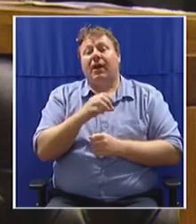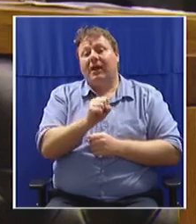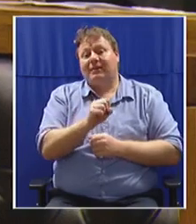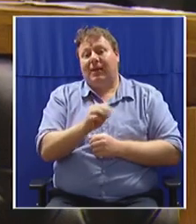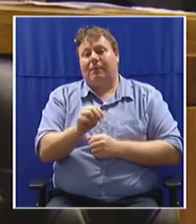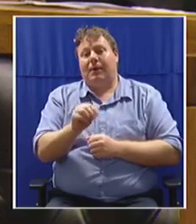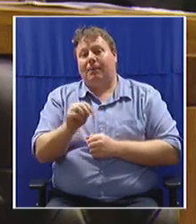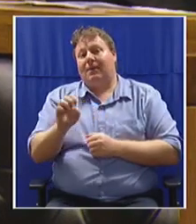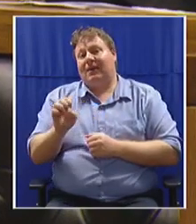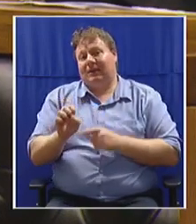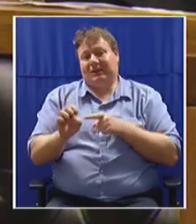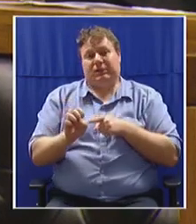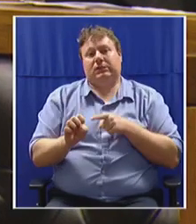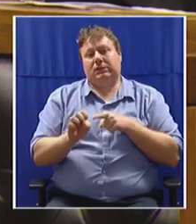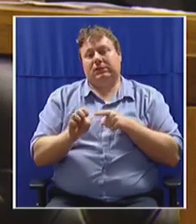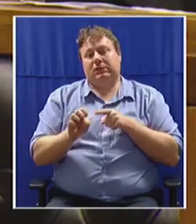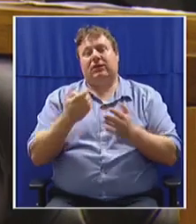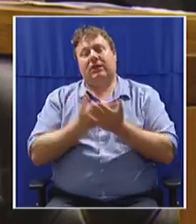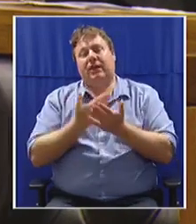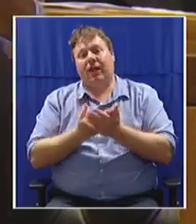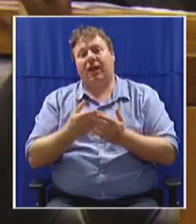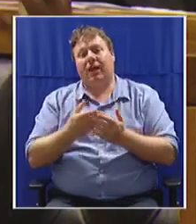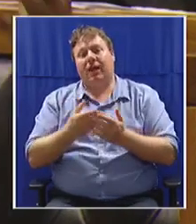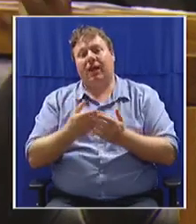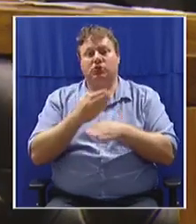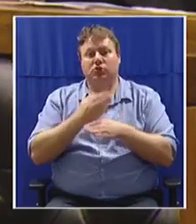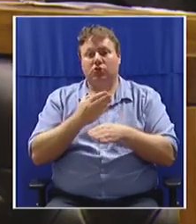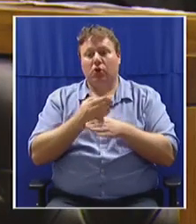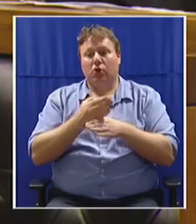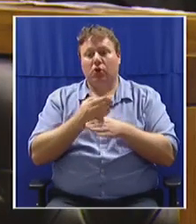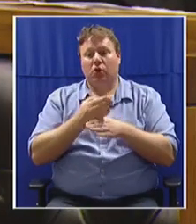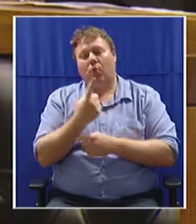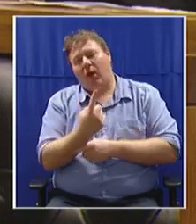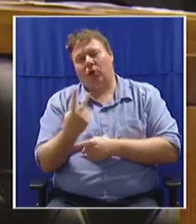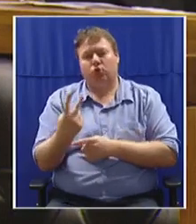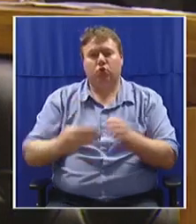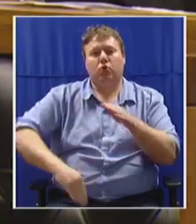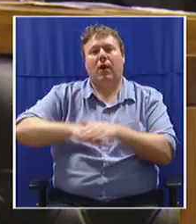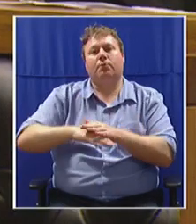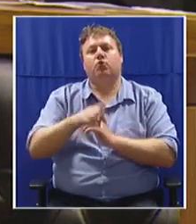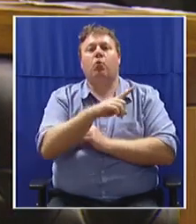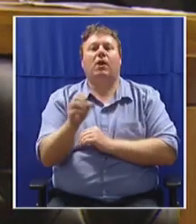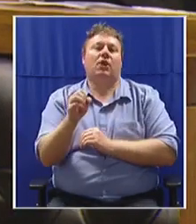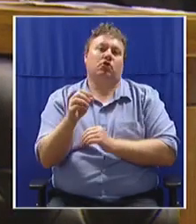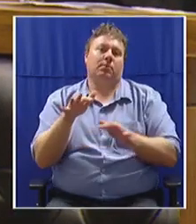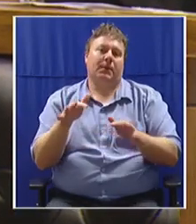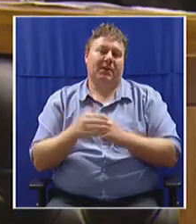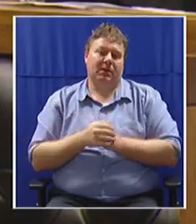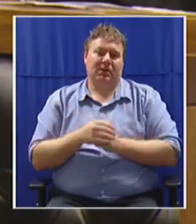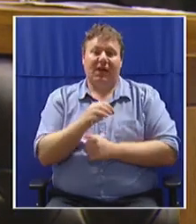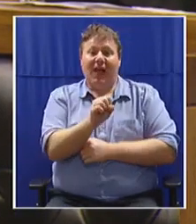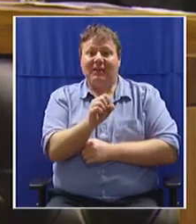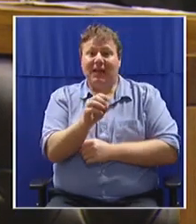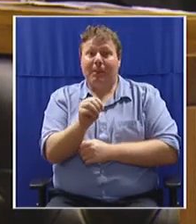enterprises that are able to employ 1 or 2, up to 100 people. Those